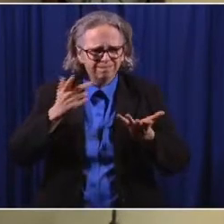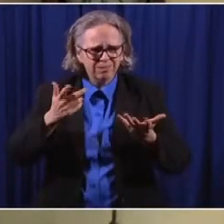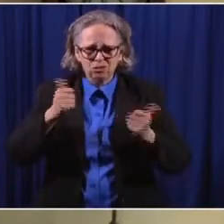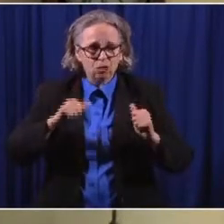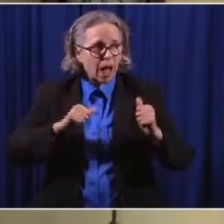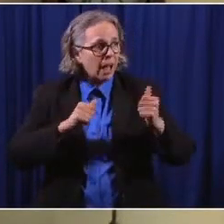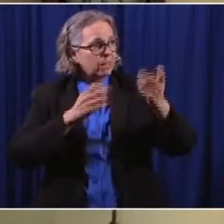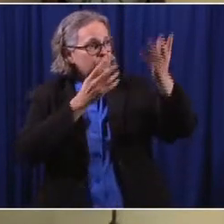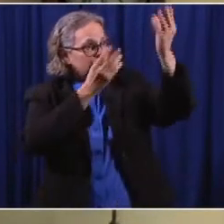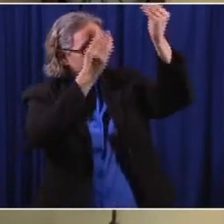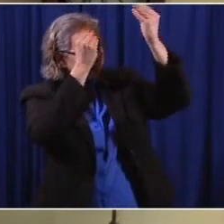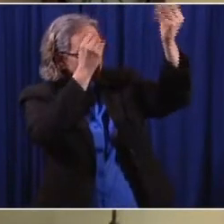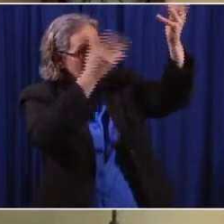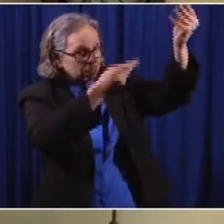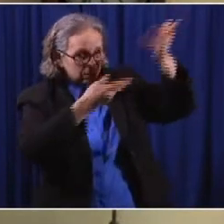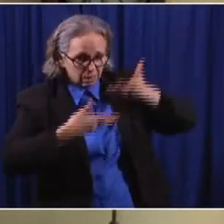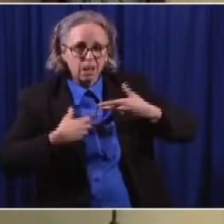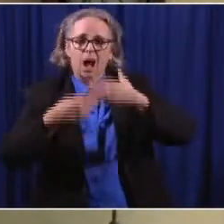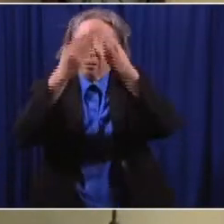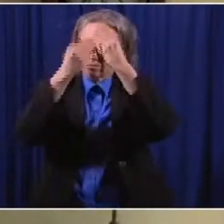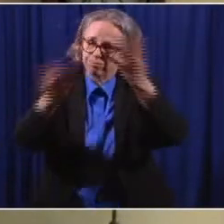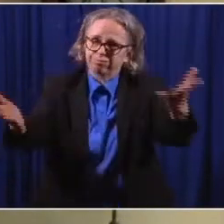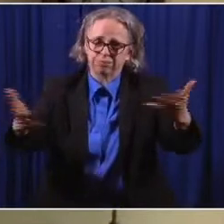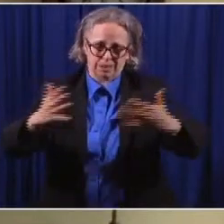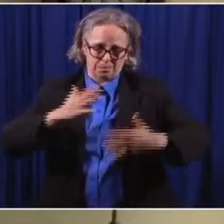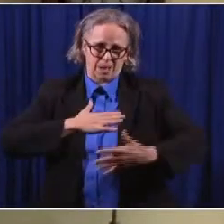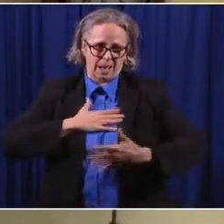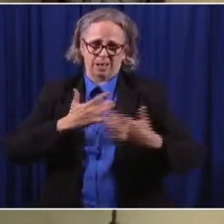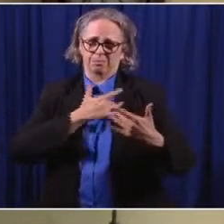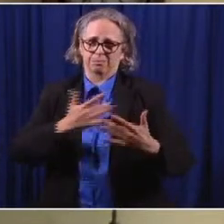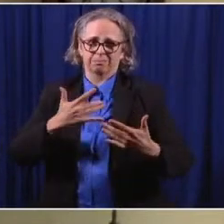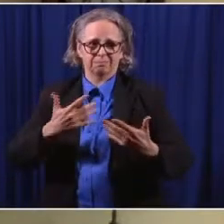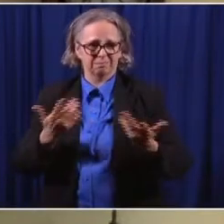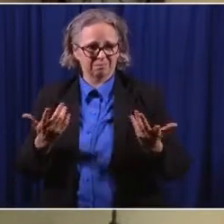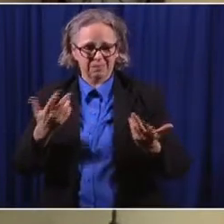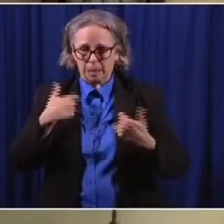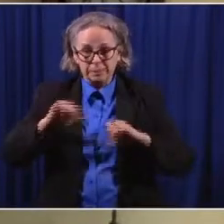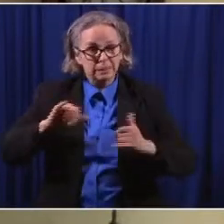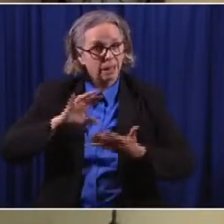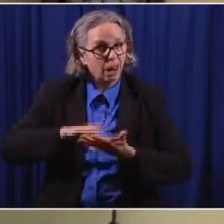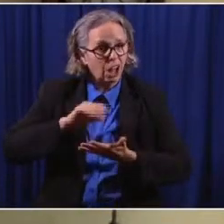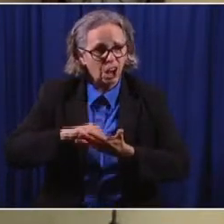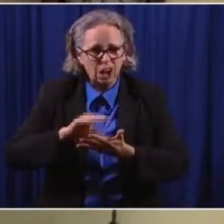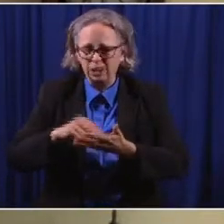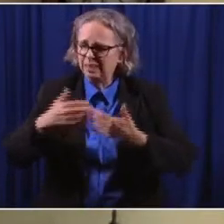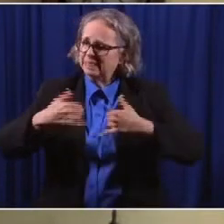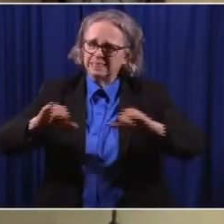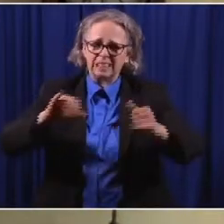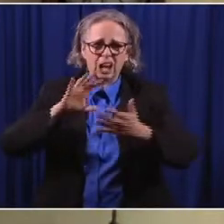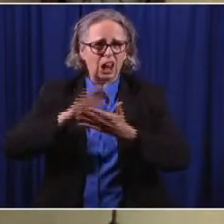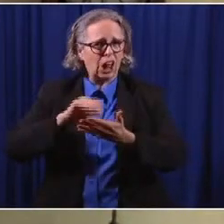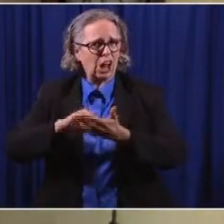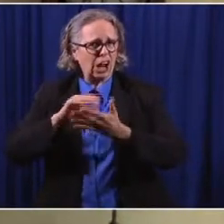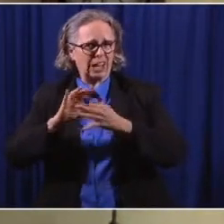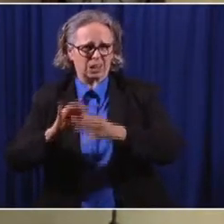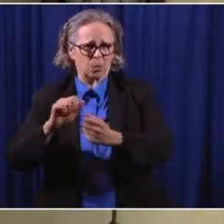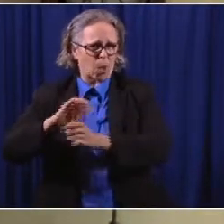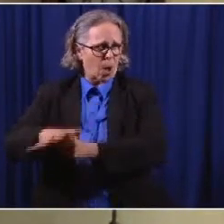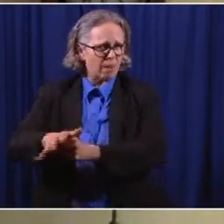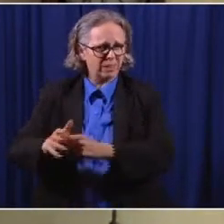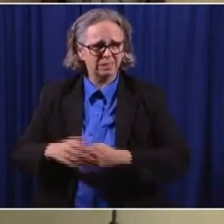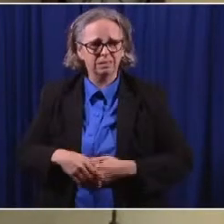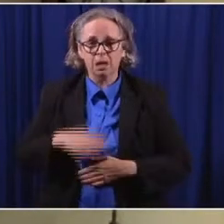know. We continue to learn from the virus, and I think we should keep that in mind. Hindsight is always